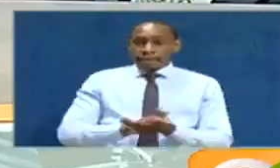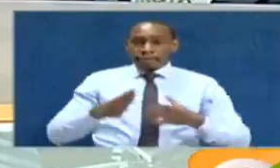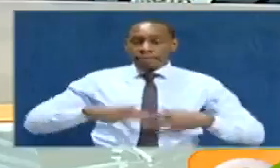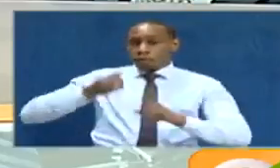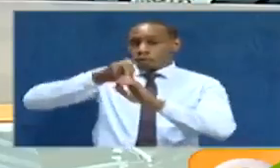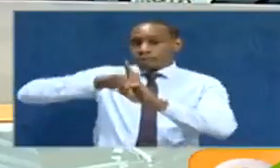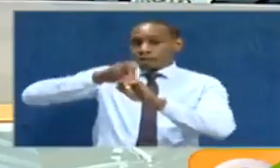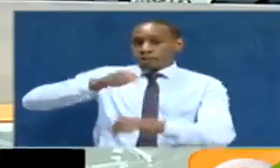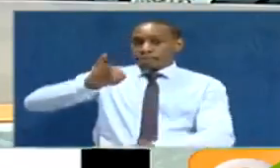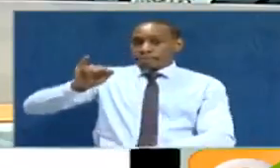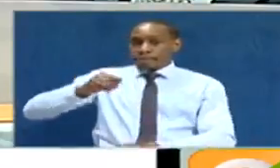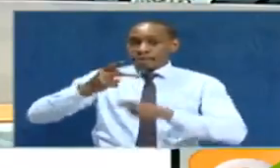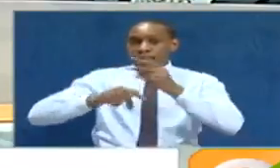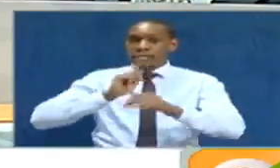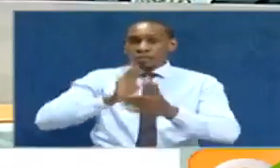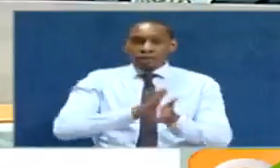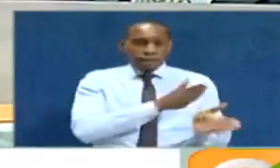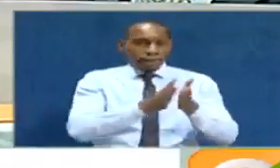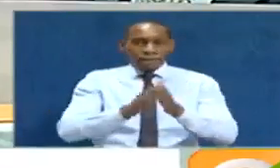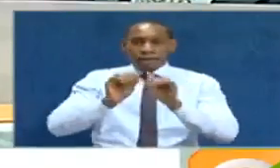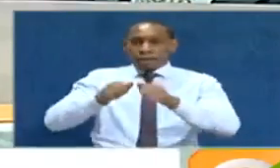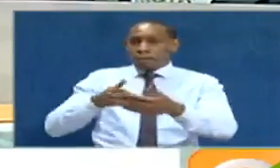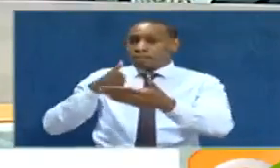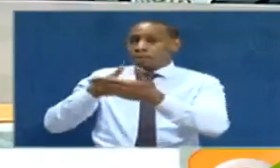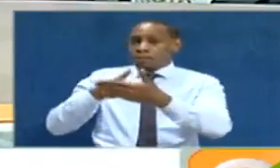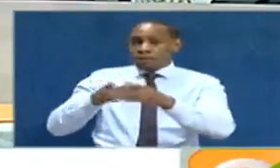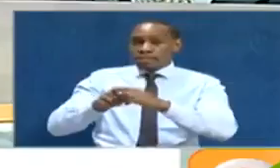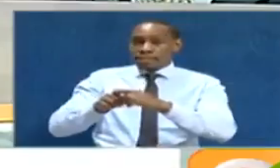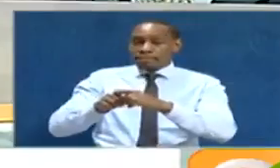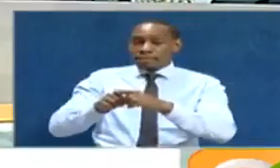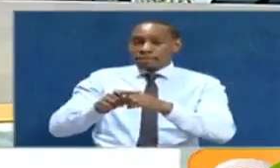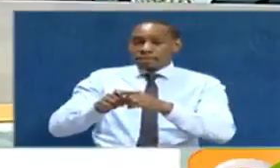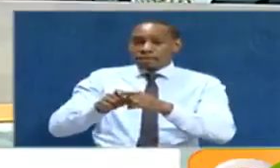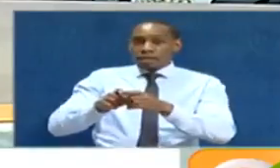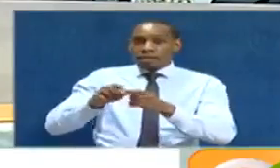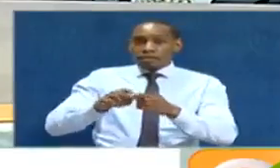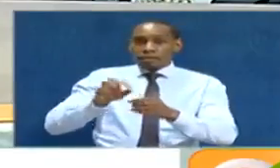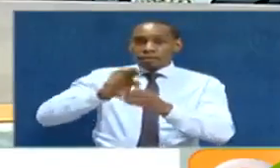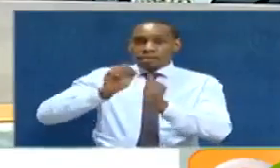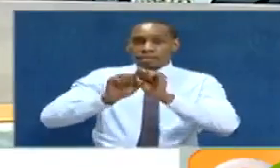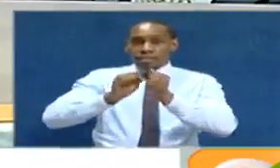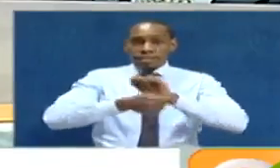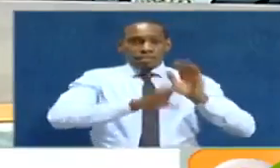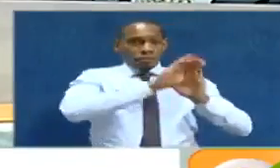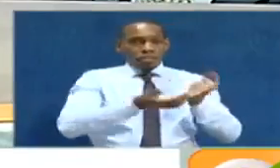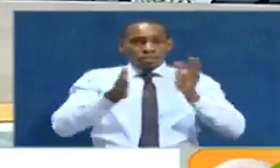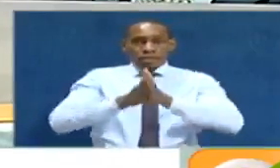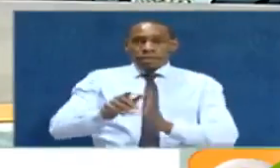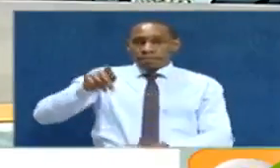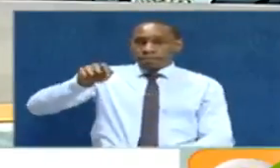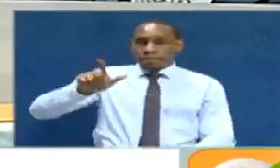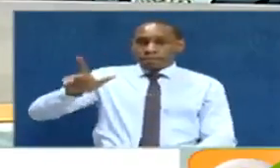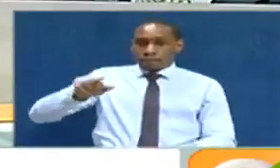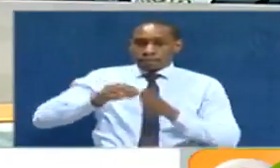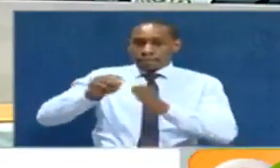Promoters of the BBI process are alleging a plot to sabotage and derail the referendum. Paul Mwangi, a key drafter of the BBI